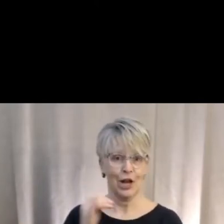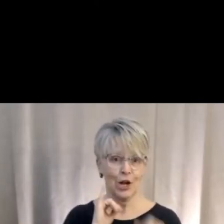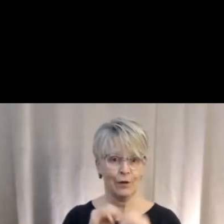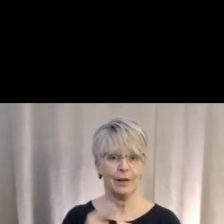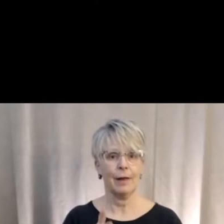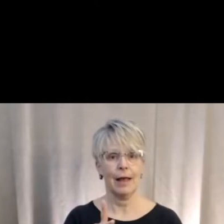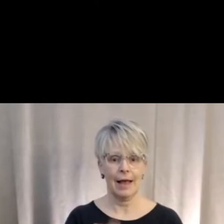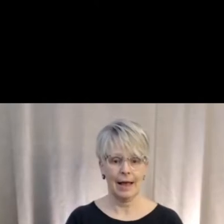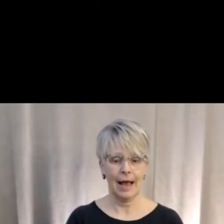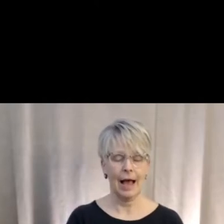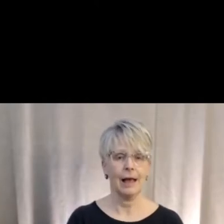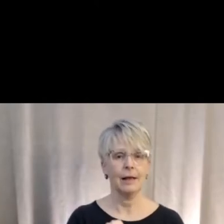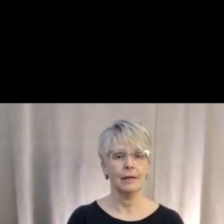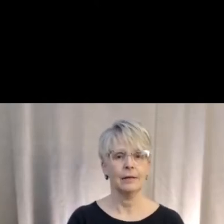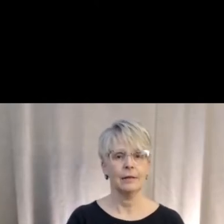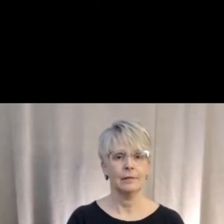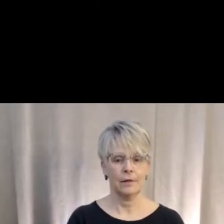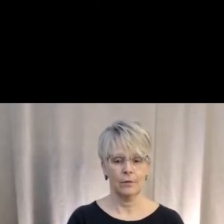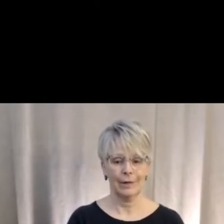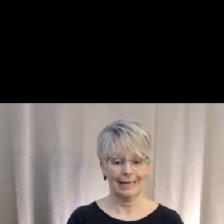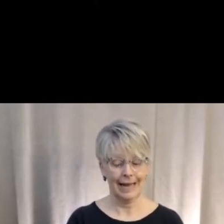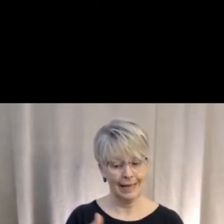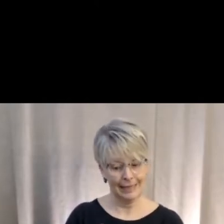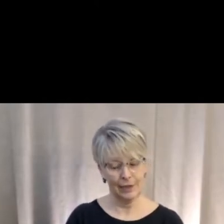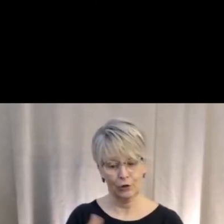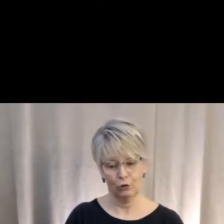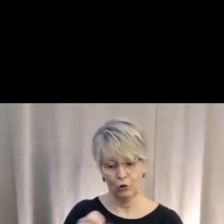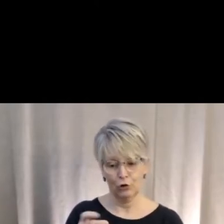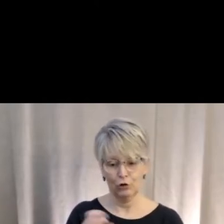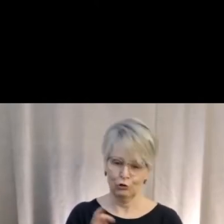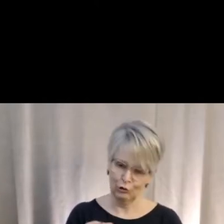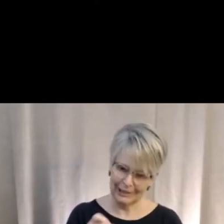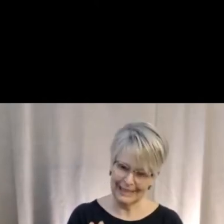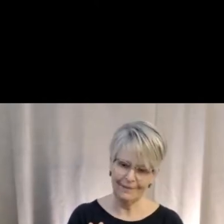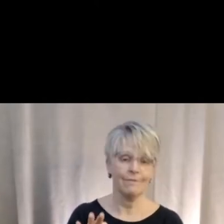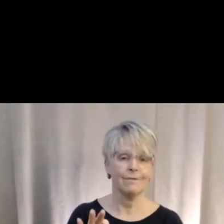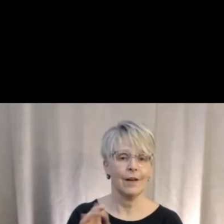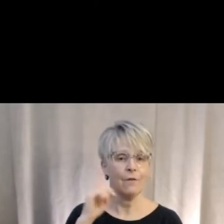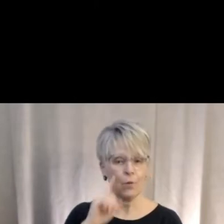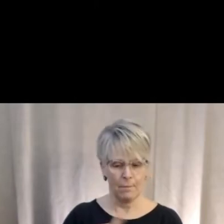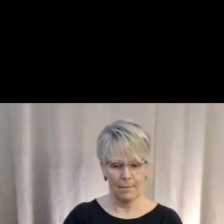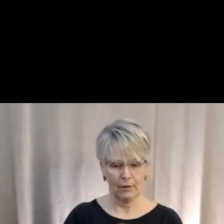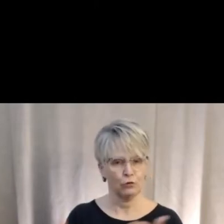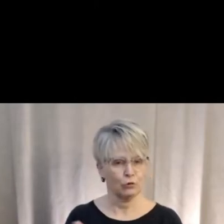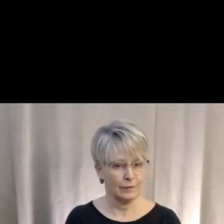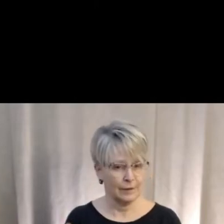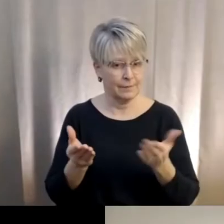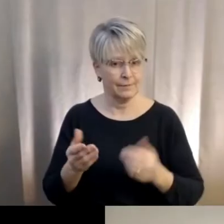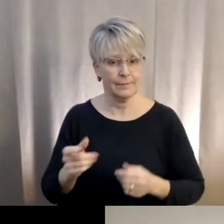Kyle Sereda, the chief of the Moose Jaw and District Paramedic Service. If you could unmute yourself, my friend, and just say hello and we